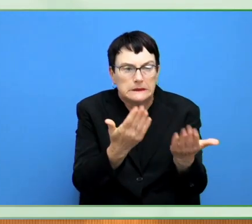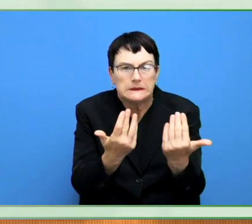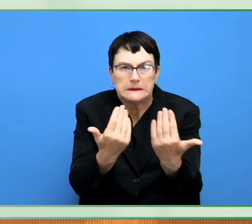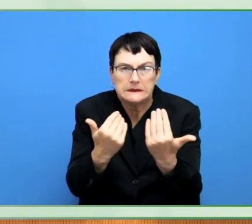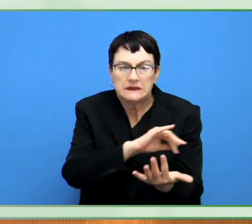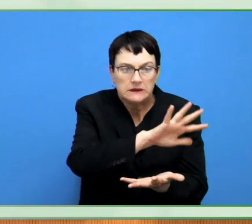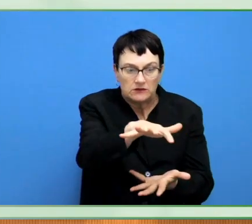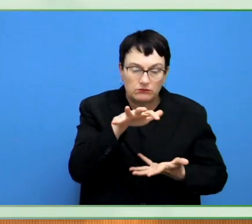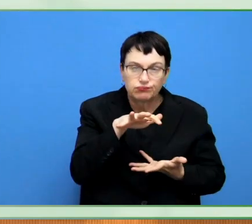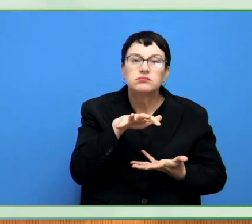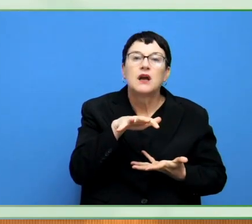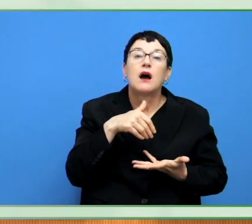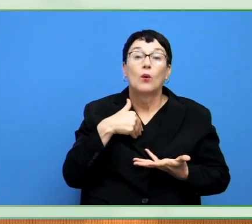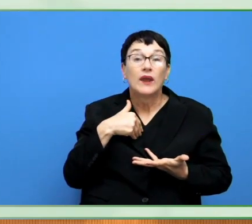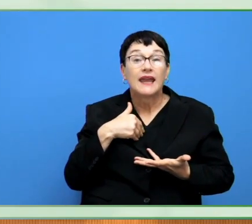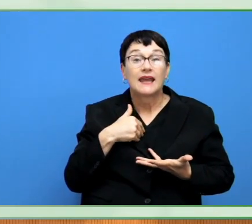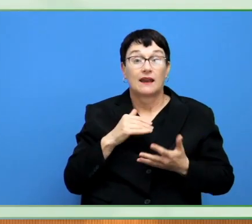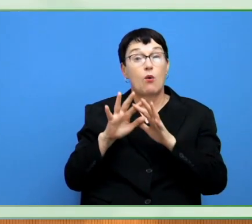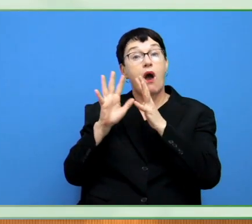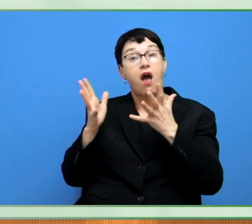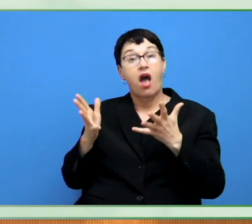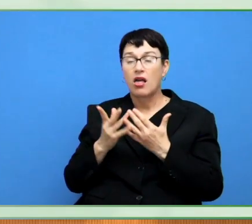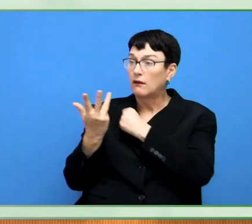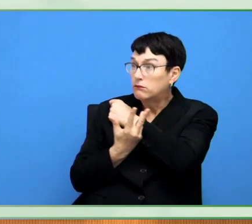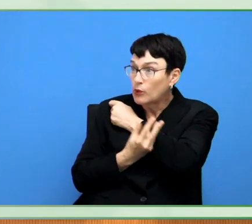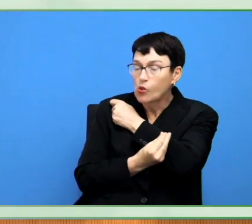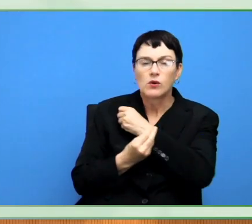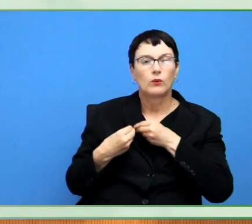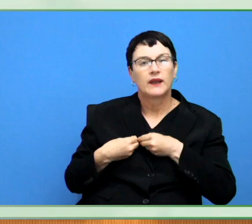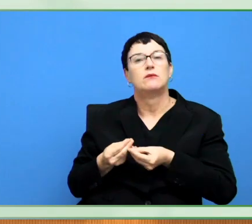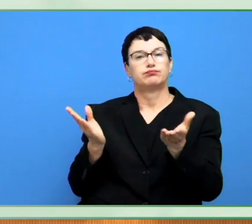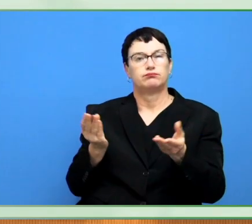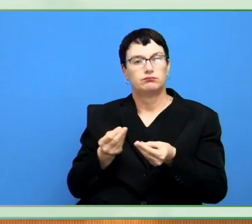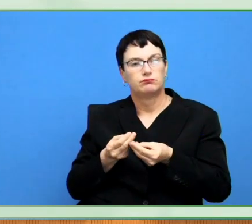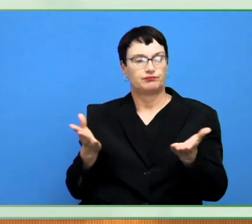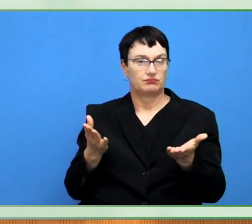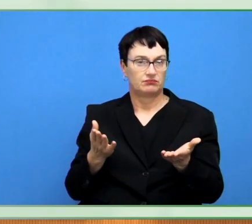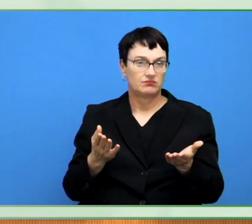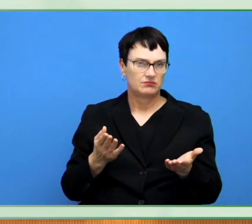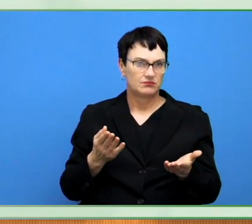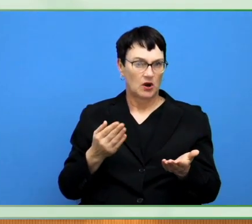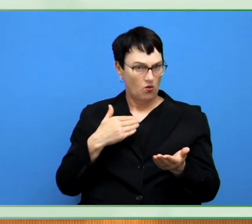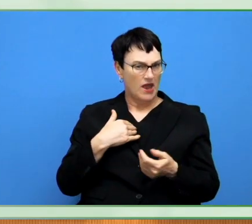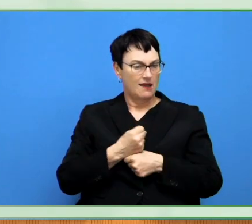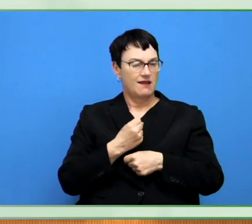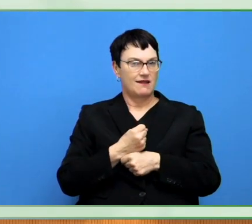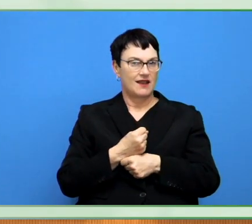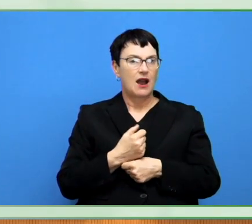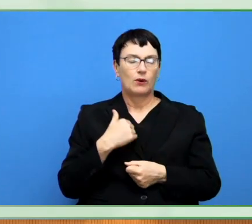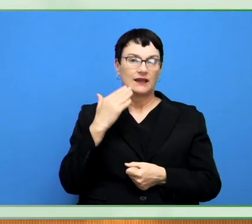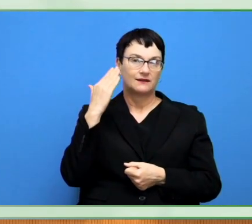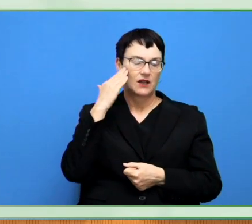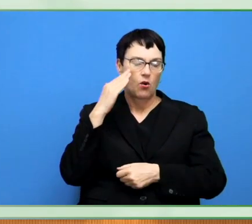world. Why do we do this? We do this because, as we know, there is a tremendous need for this prosthetic equipment all over the